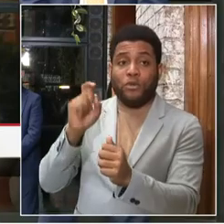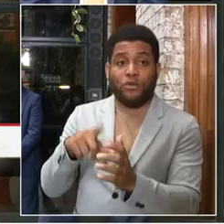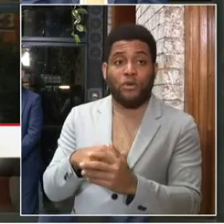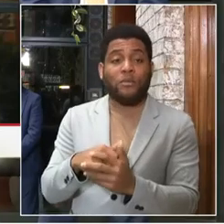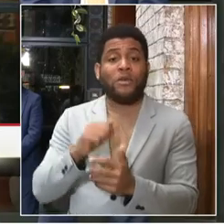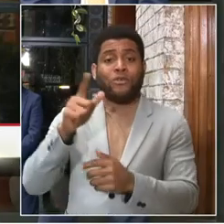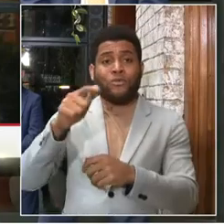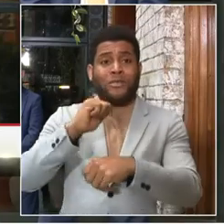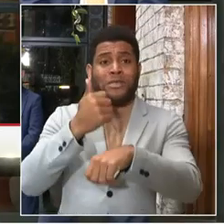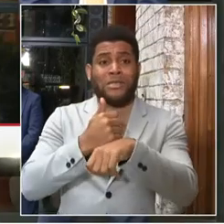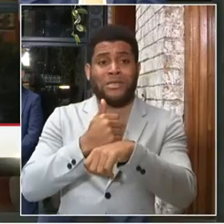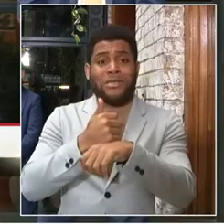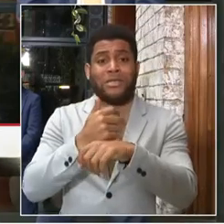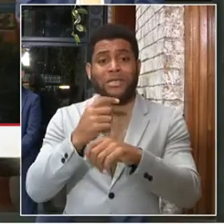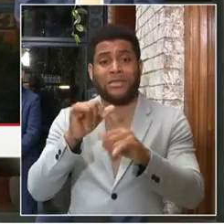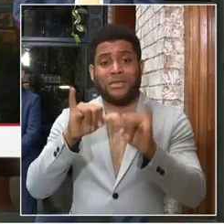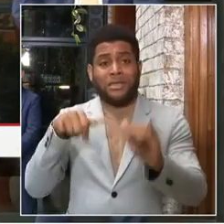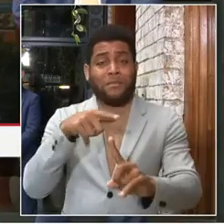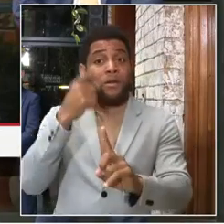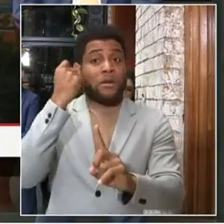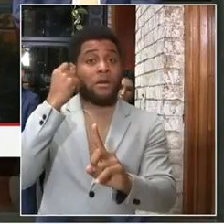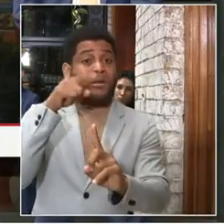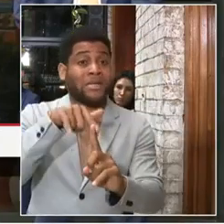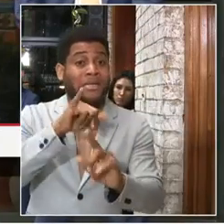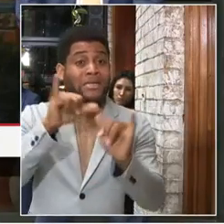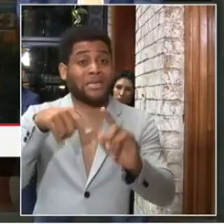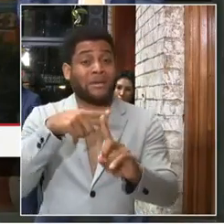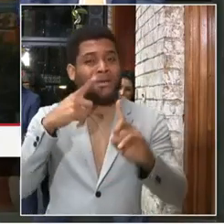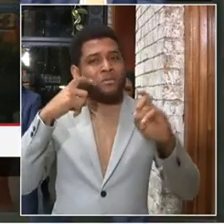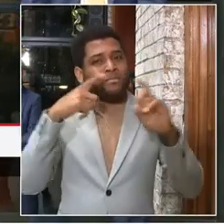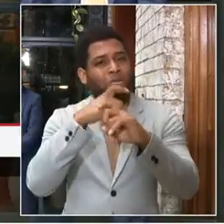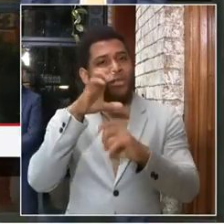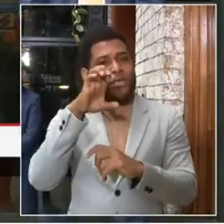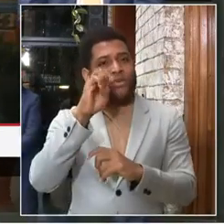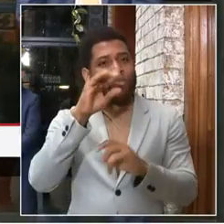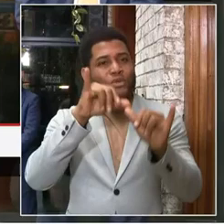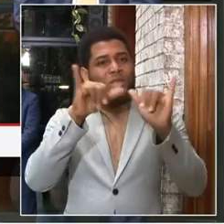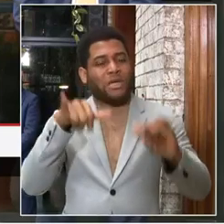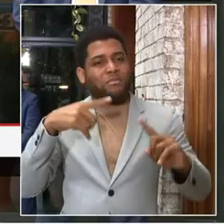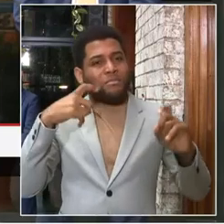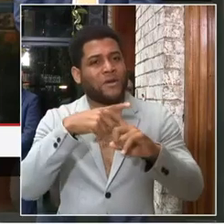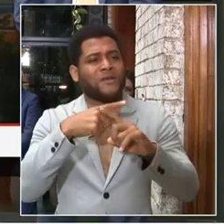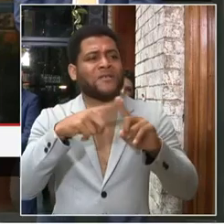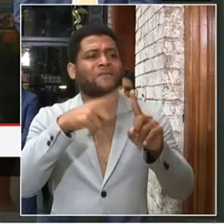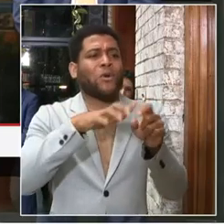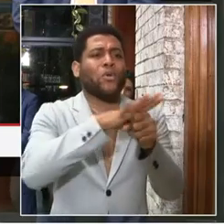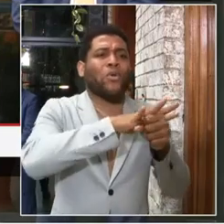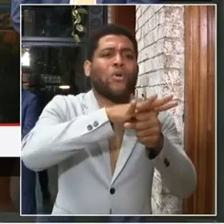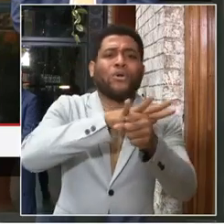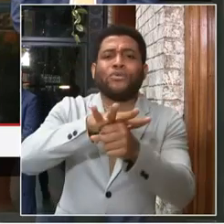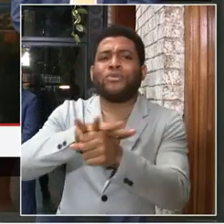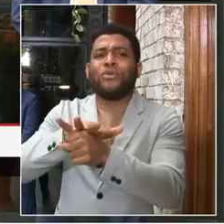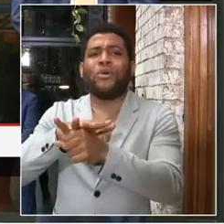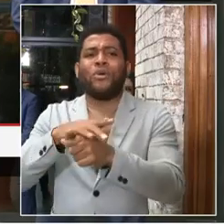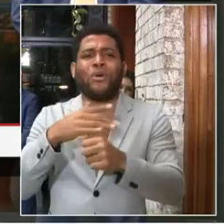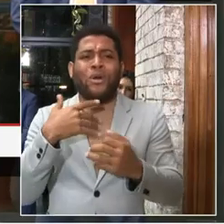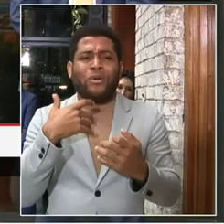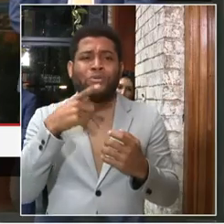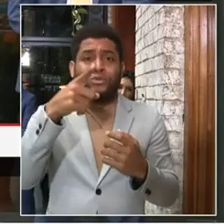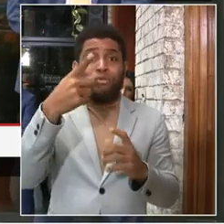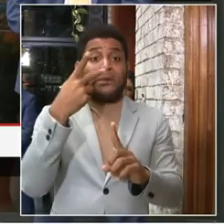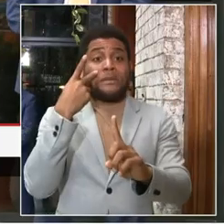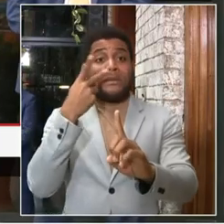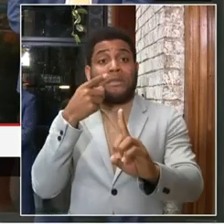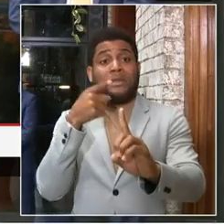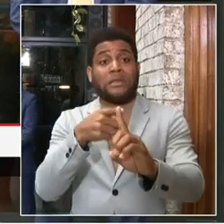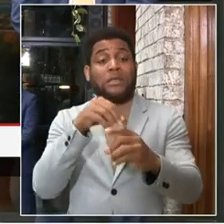understanding that this is a complex ecosystem with many different jurisdictions involved, but I want to know what you see as far as what is within your power